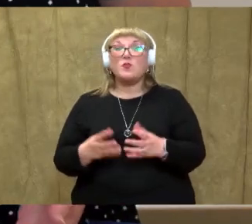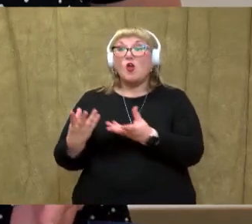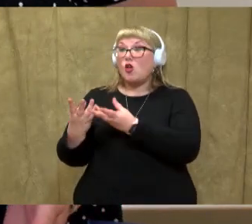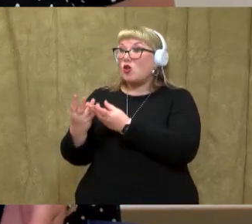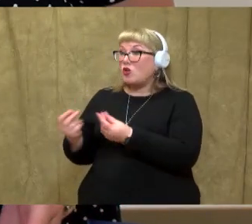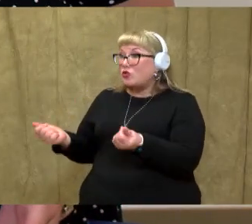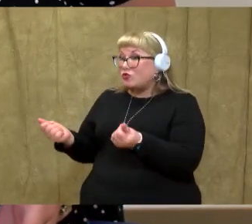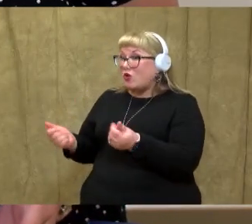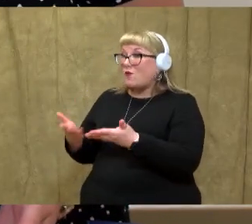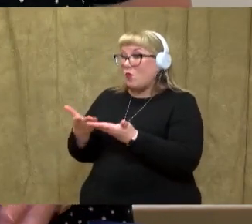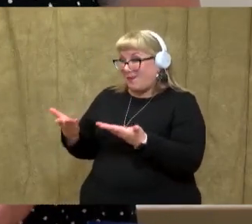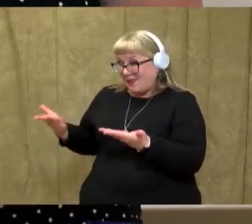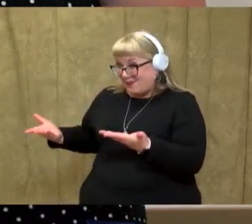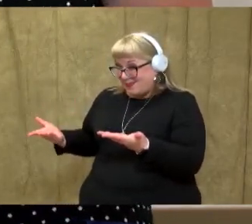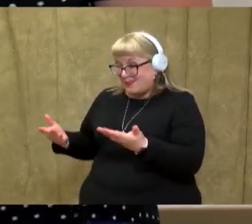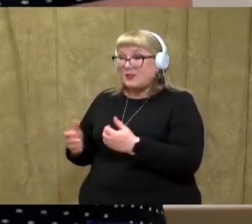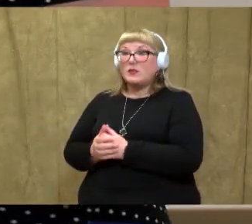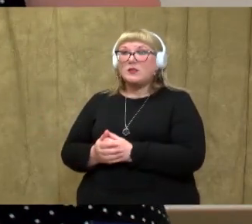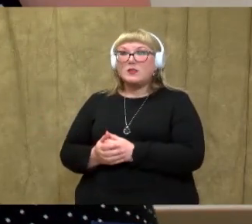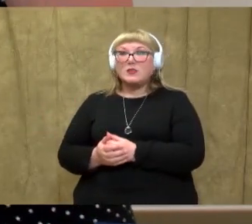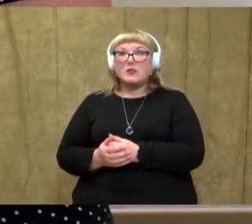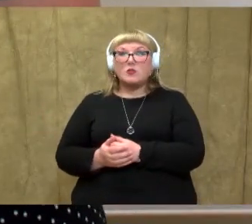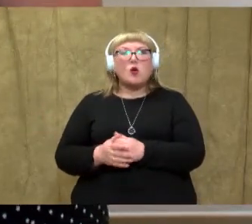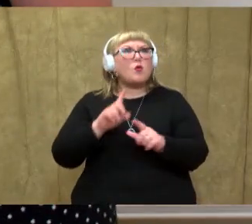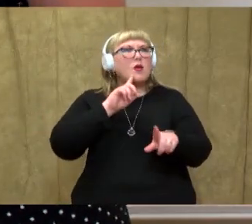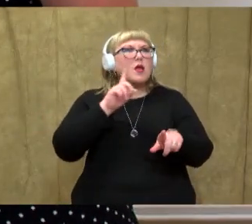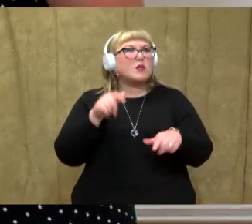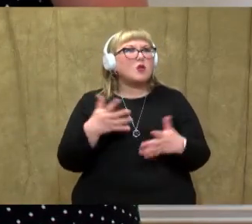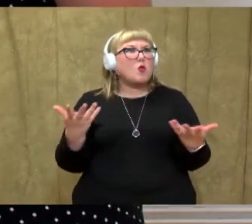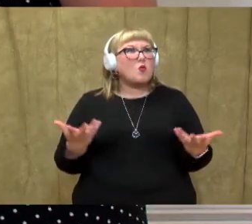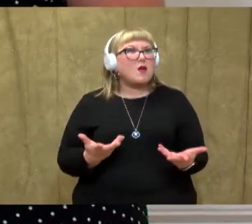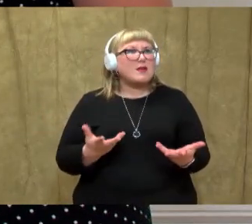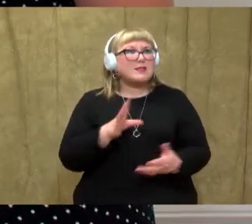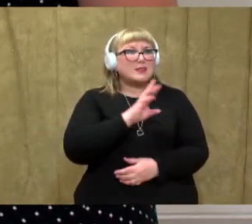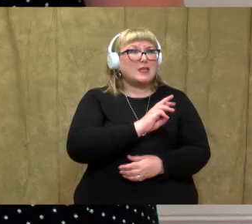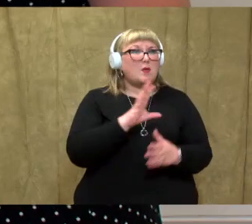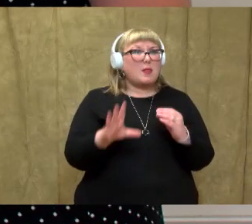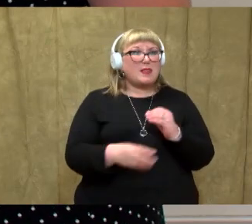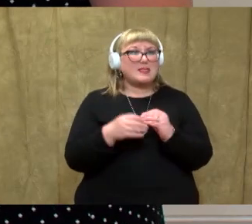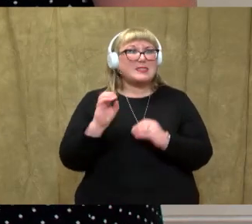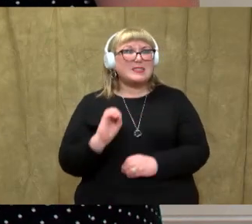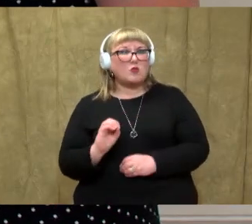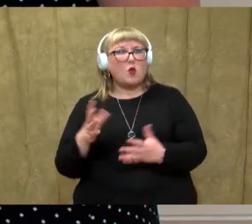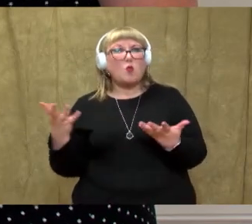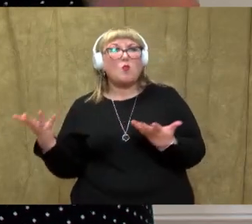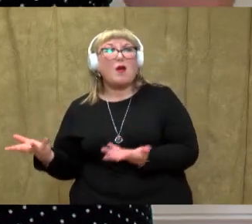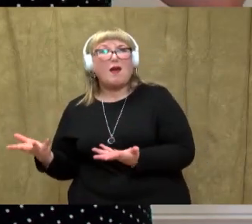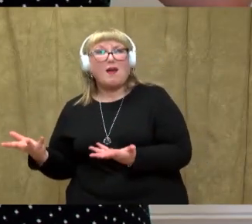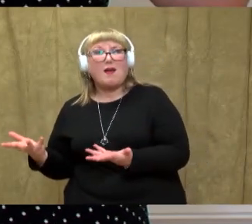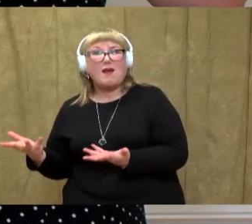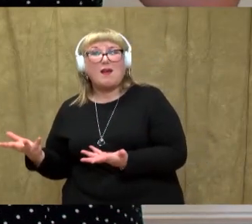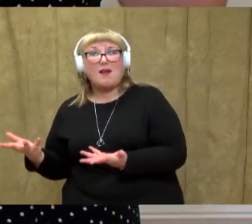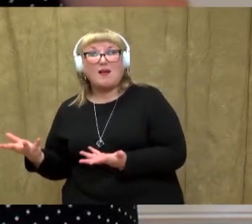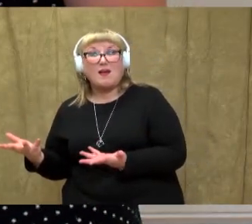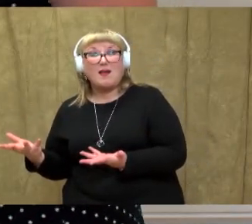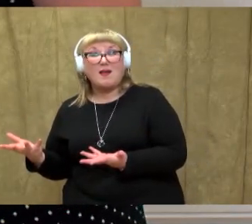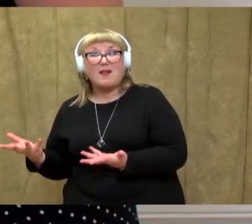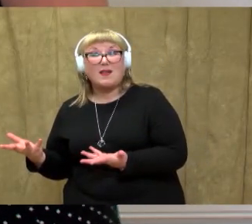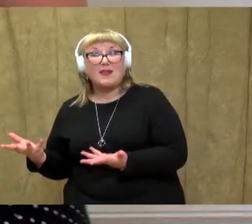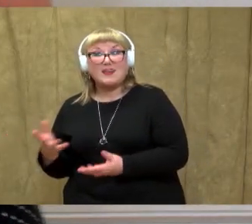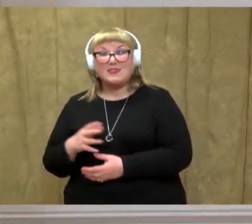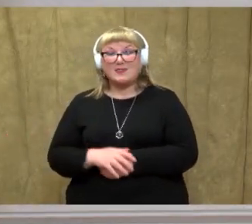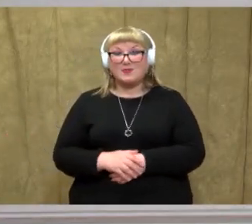math manipulatives. So what is the answer to our problem 6 plus 0 equals